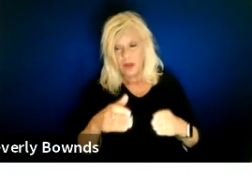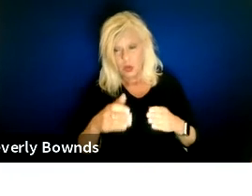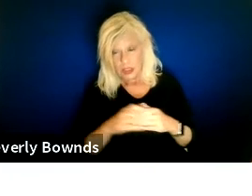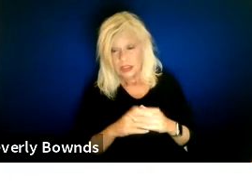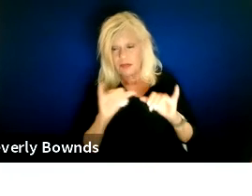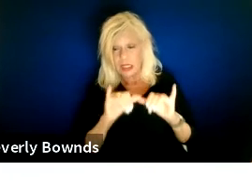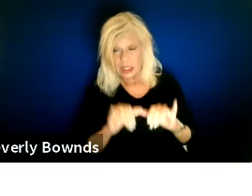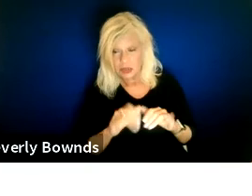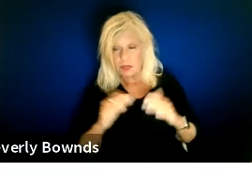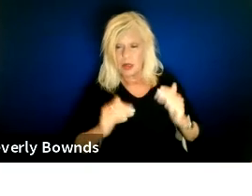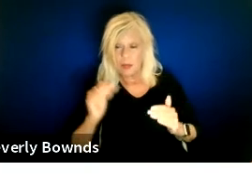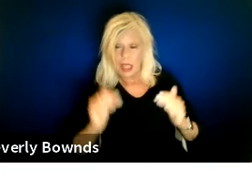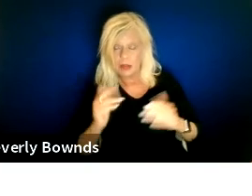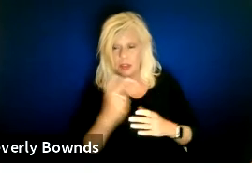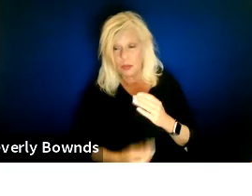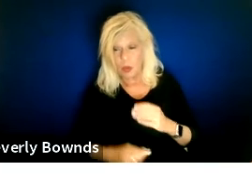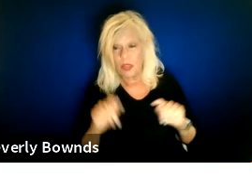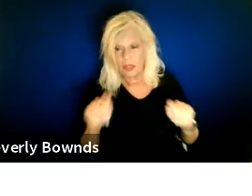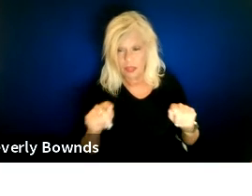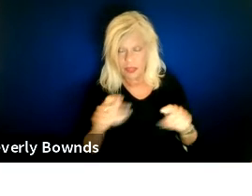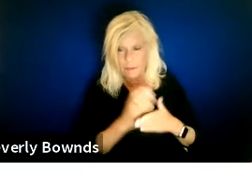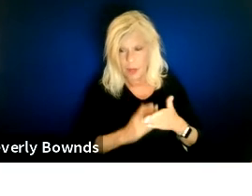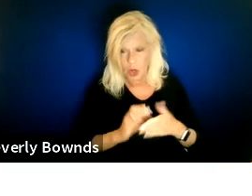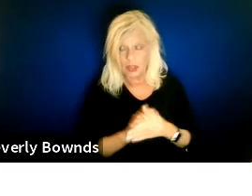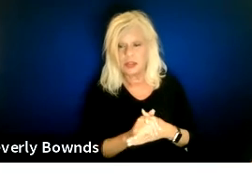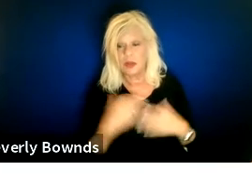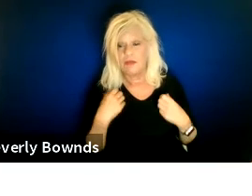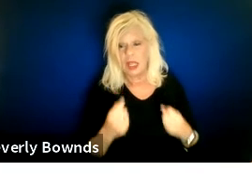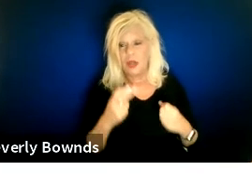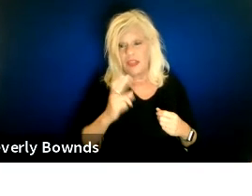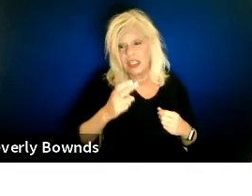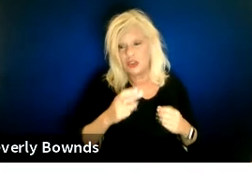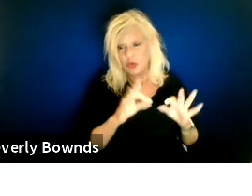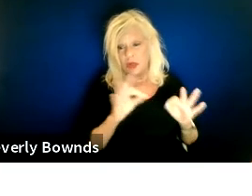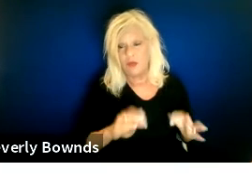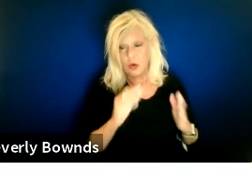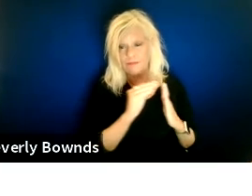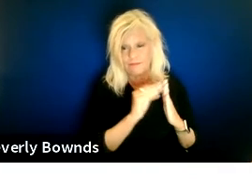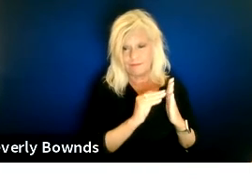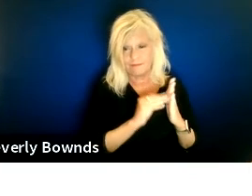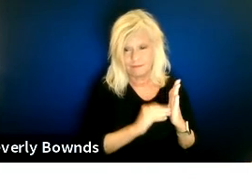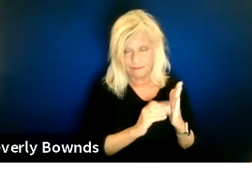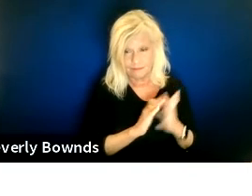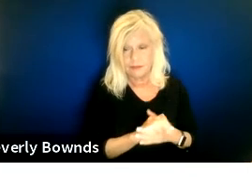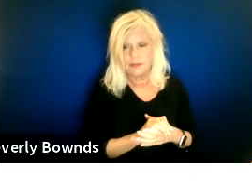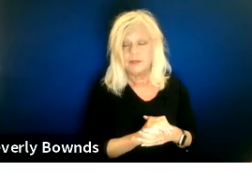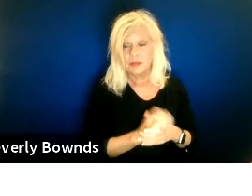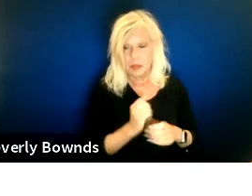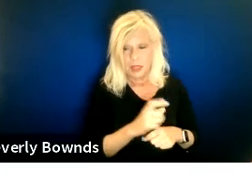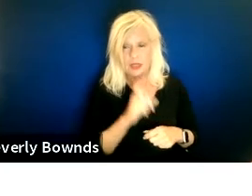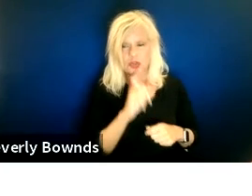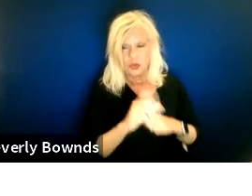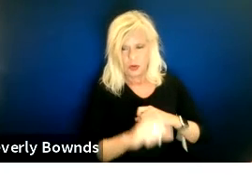was to balance both of those aspects. So we have the health history form, which the Lakeshore